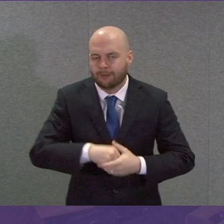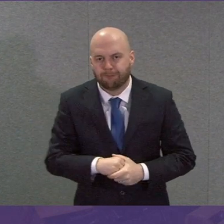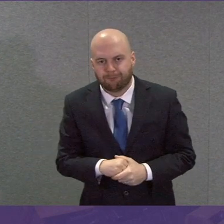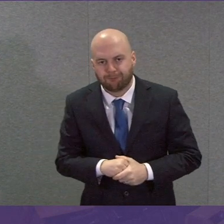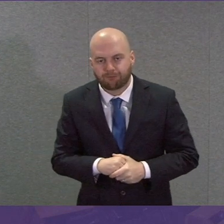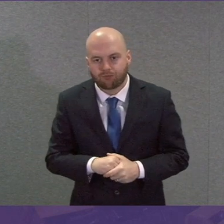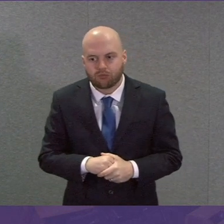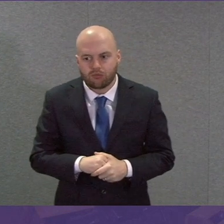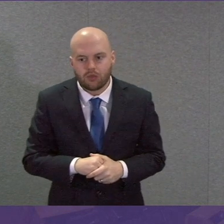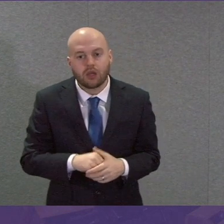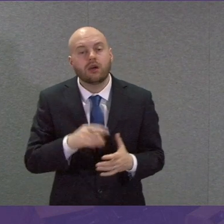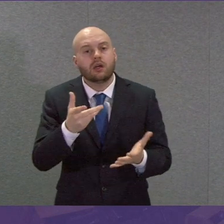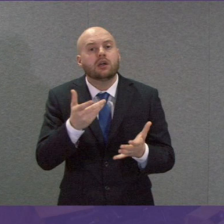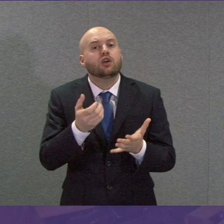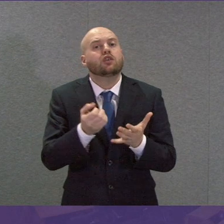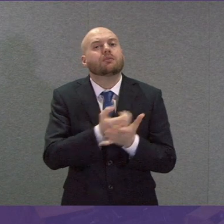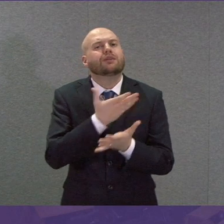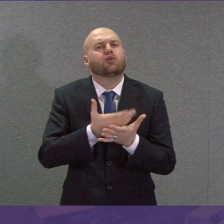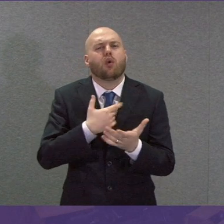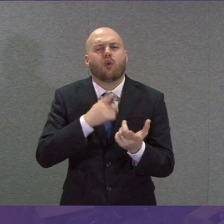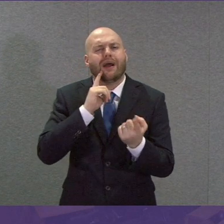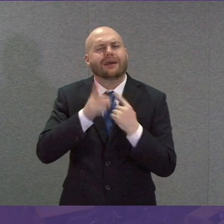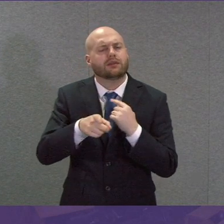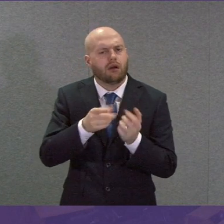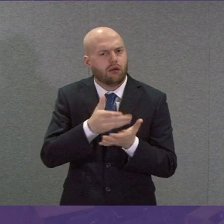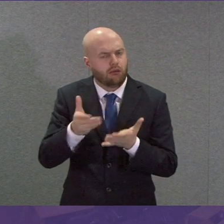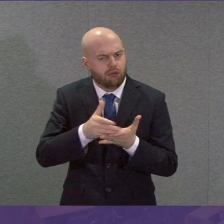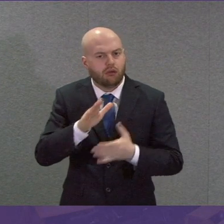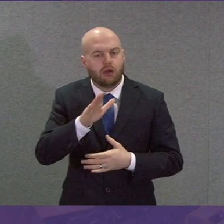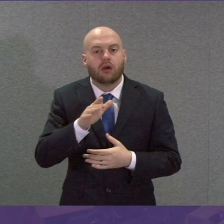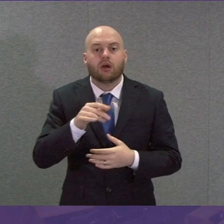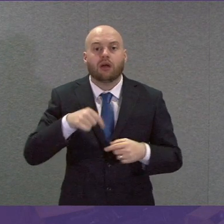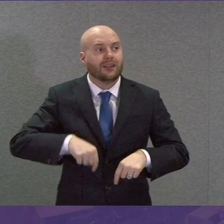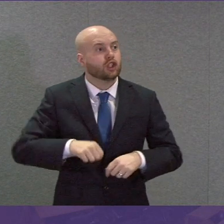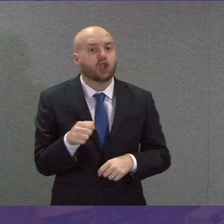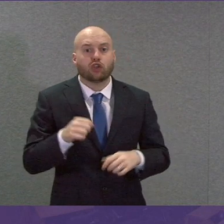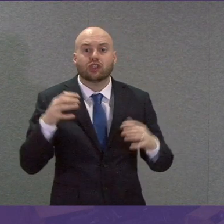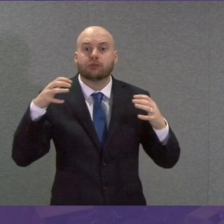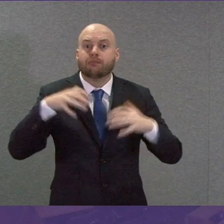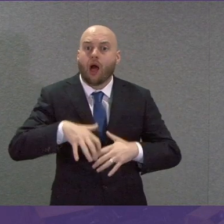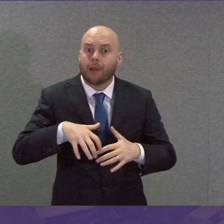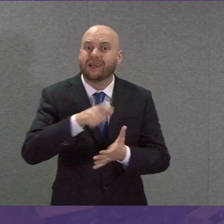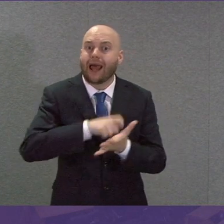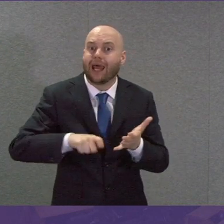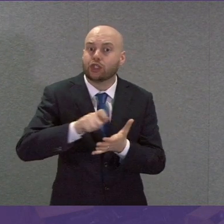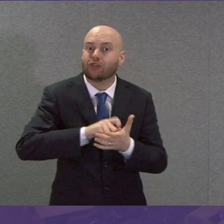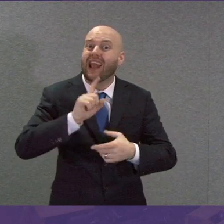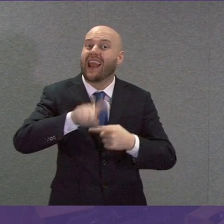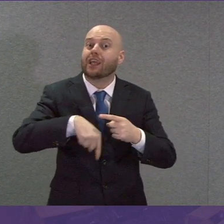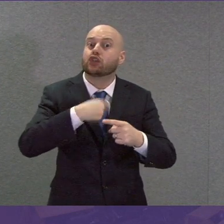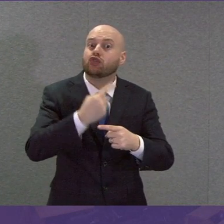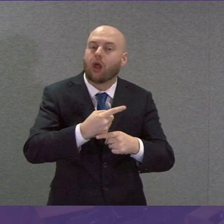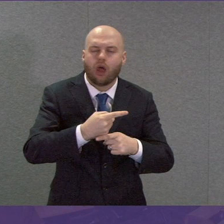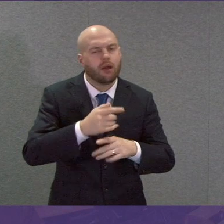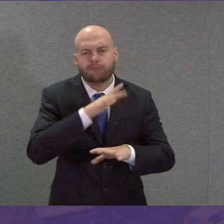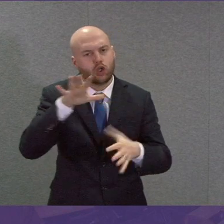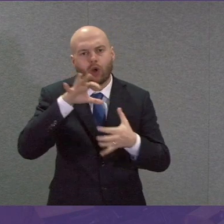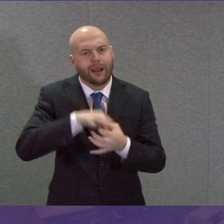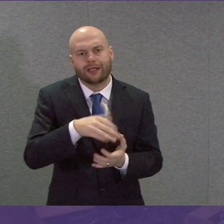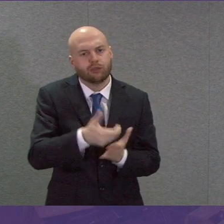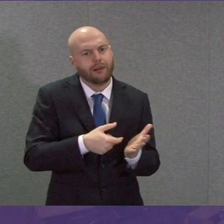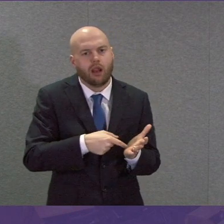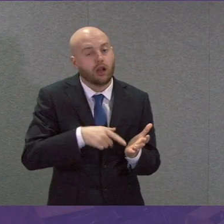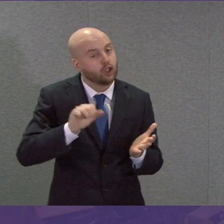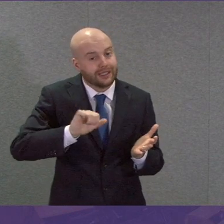just so I answer this and put this on the record, there are no proposals in this in terms of the Scottish Parliament election next year. There is already a legislative process for that were it to be